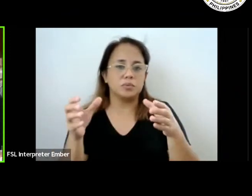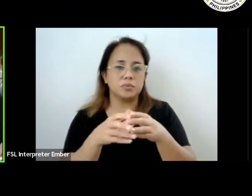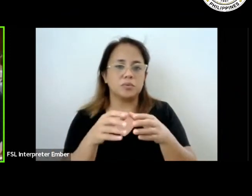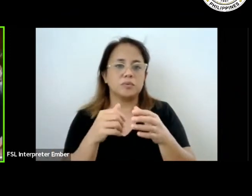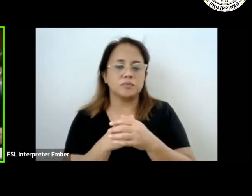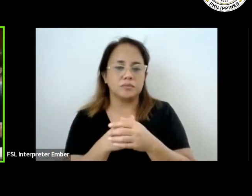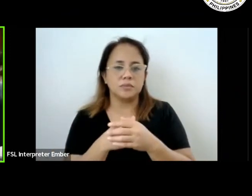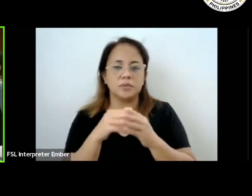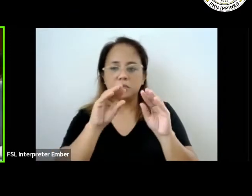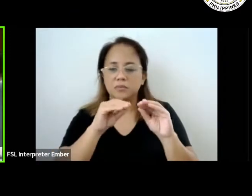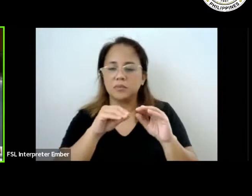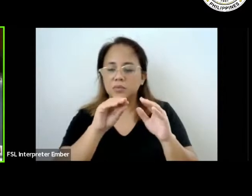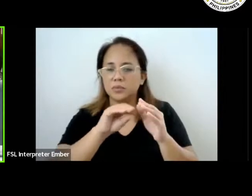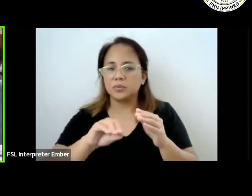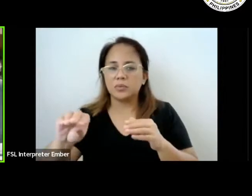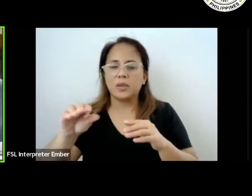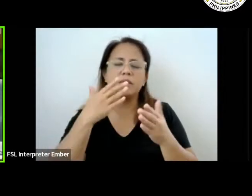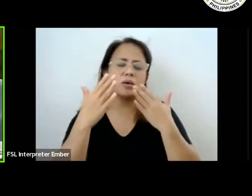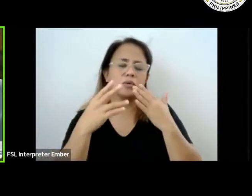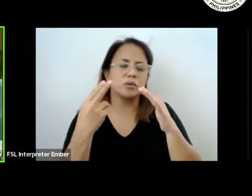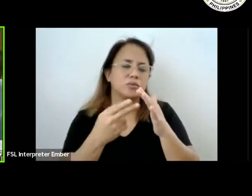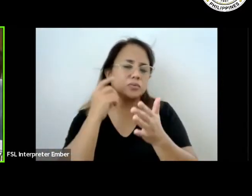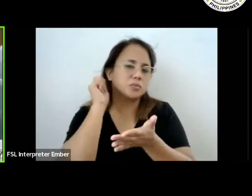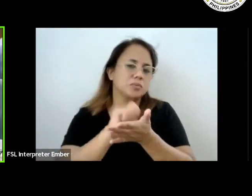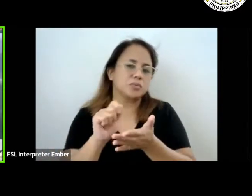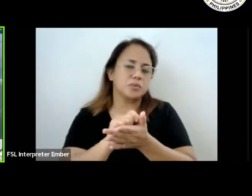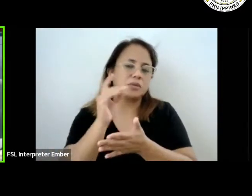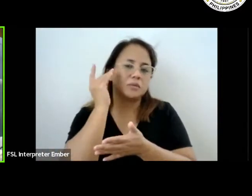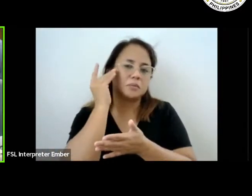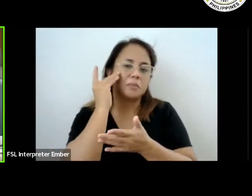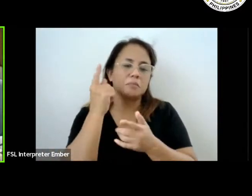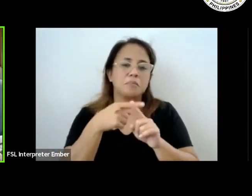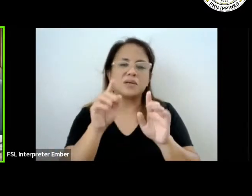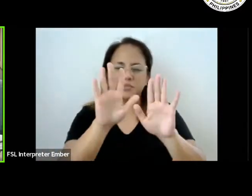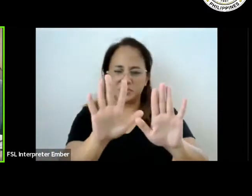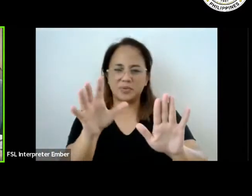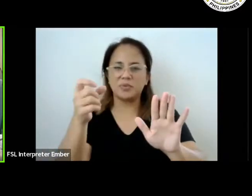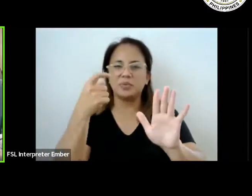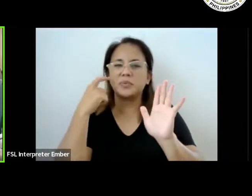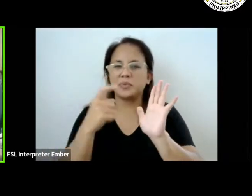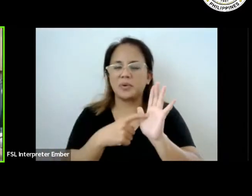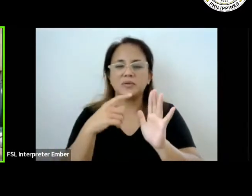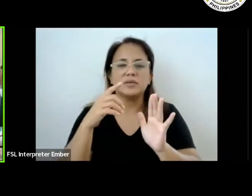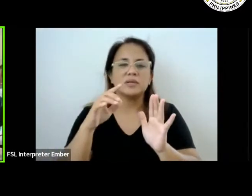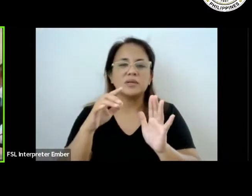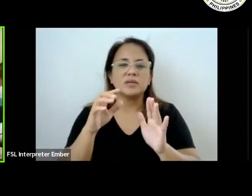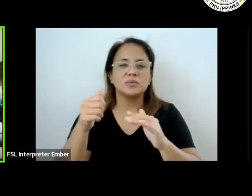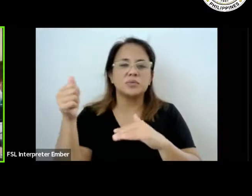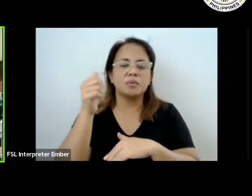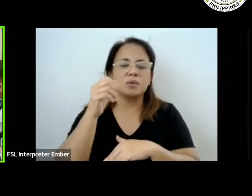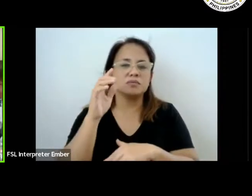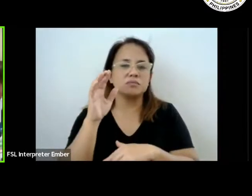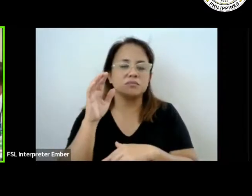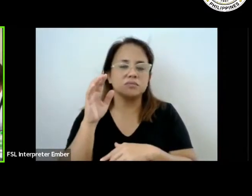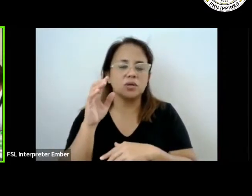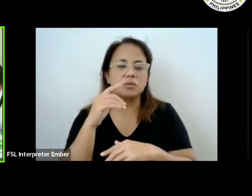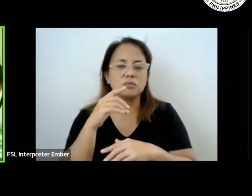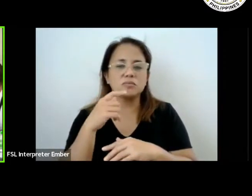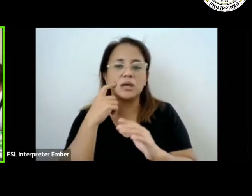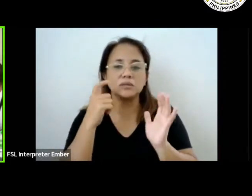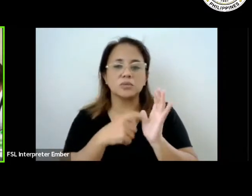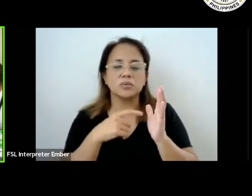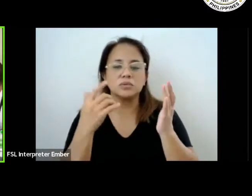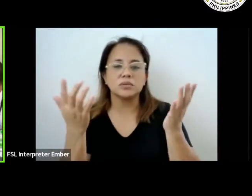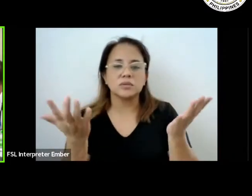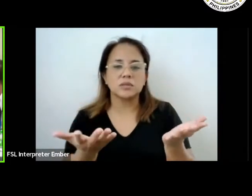namin. Thank you, Yusik Dancing. Chairman Go, you wanted to... But before we recognize Chairman Go, may I also acknowledge the presence